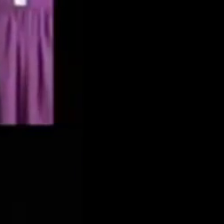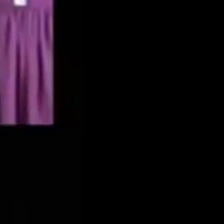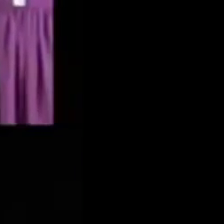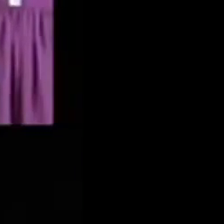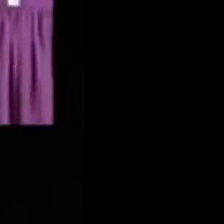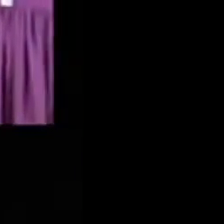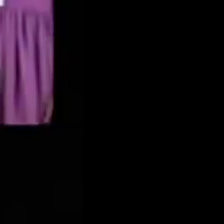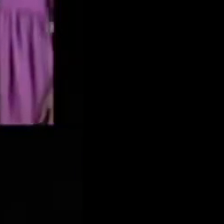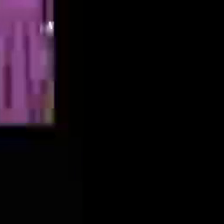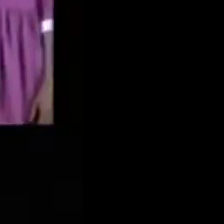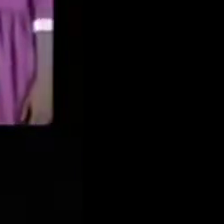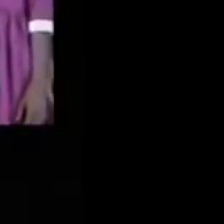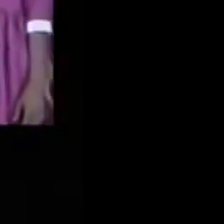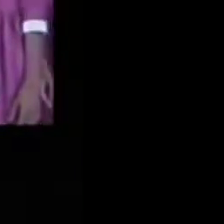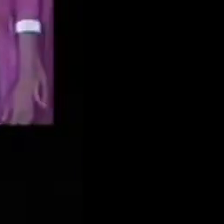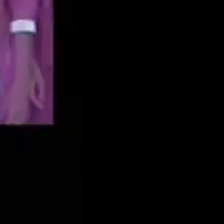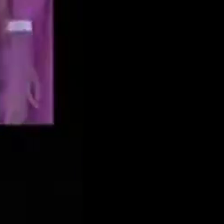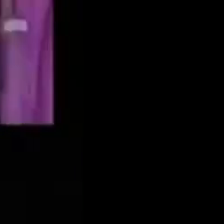is